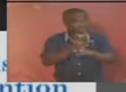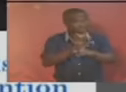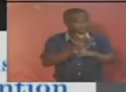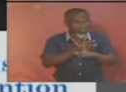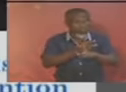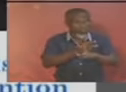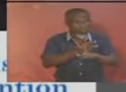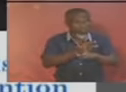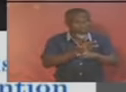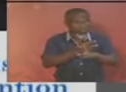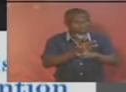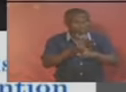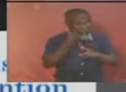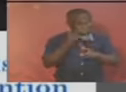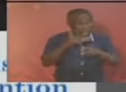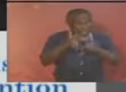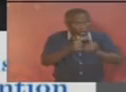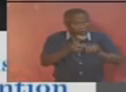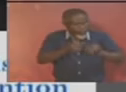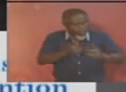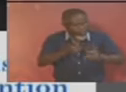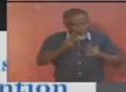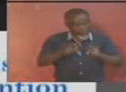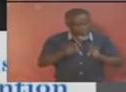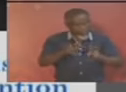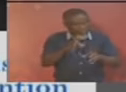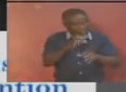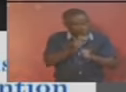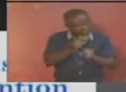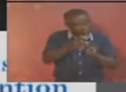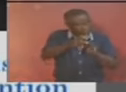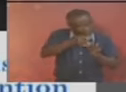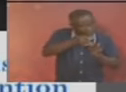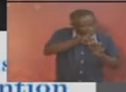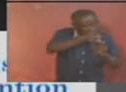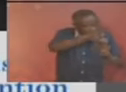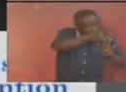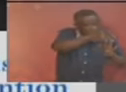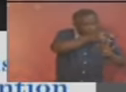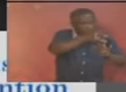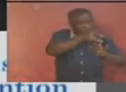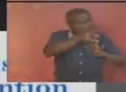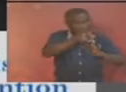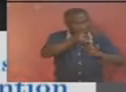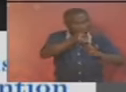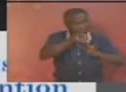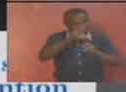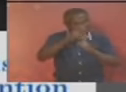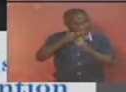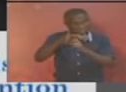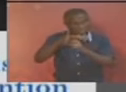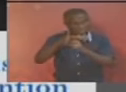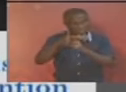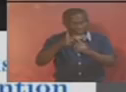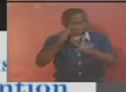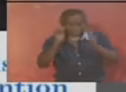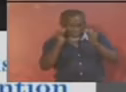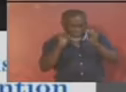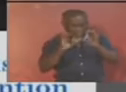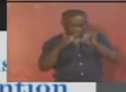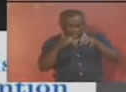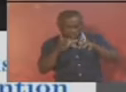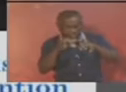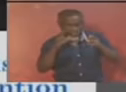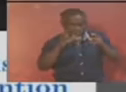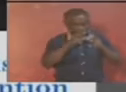of rates of infection. If you compare the rates of infection for the Caribbean compared to the US and the UK, it's